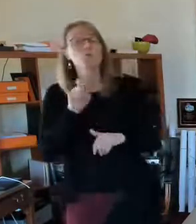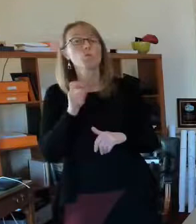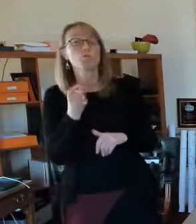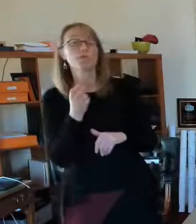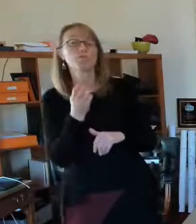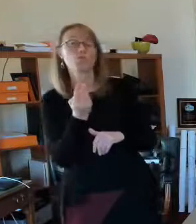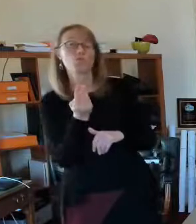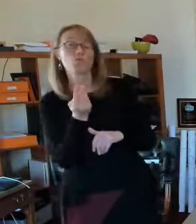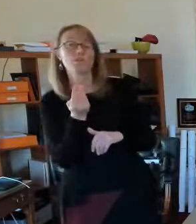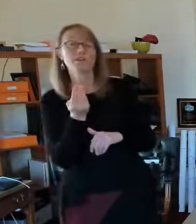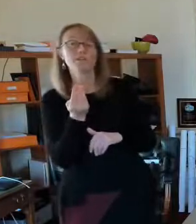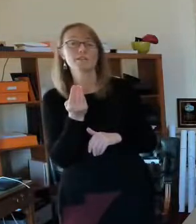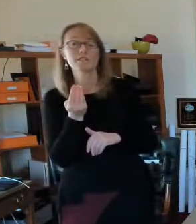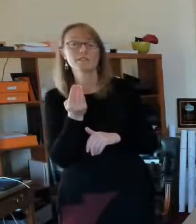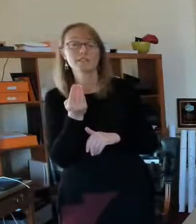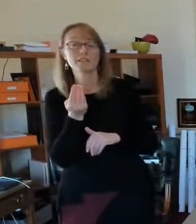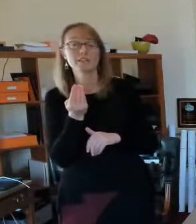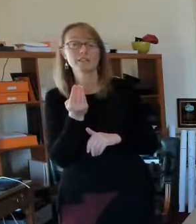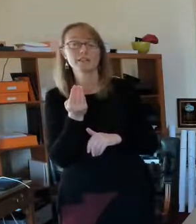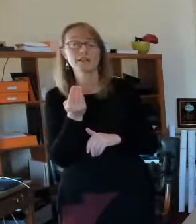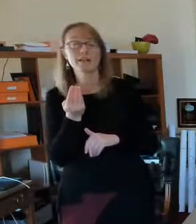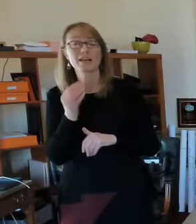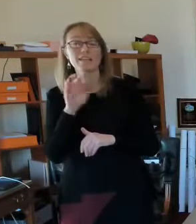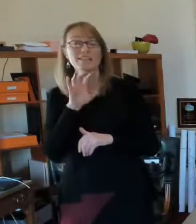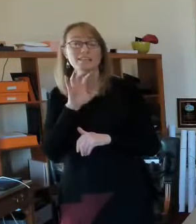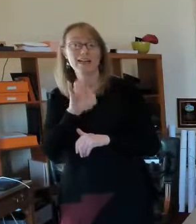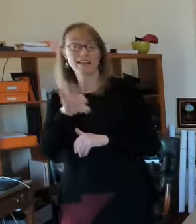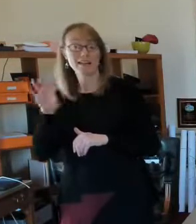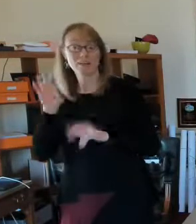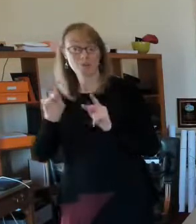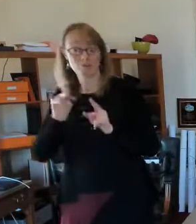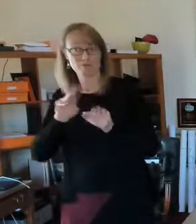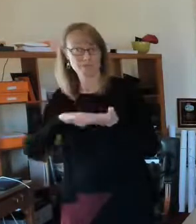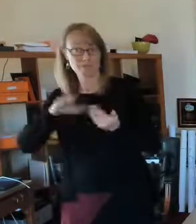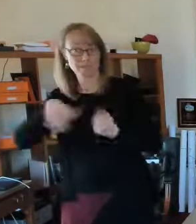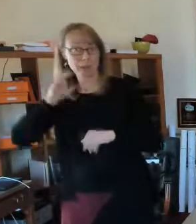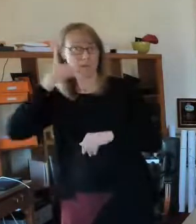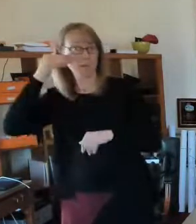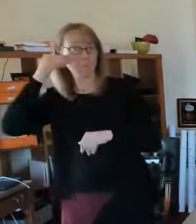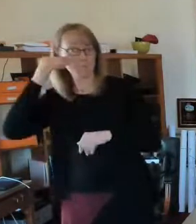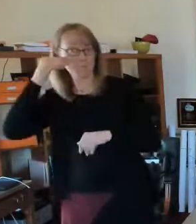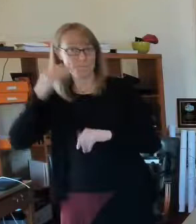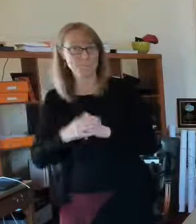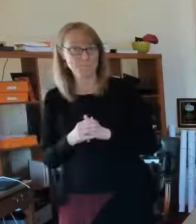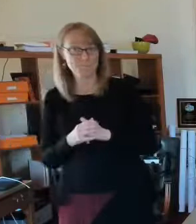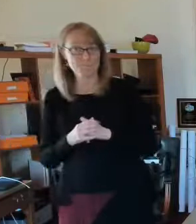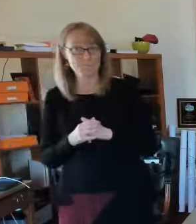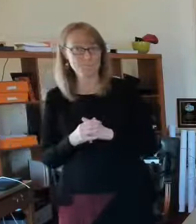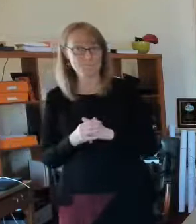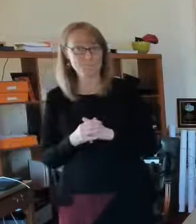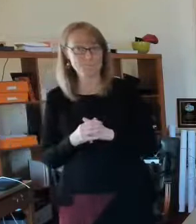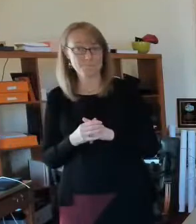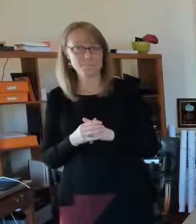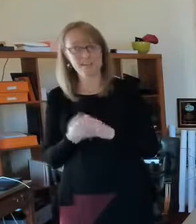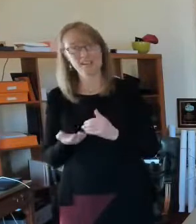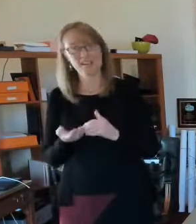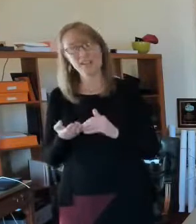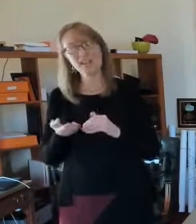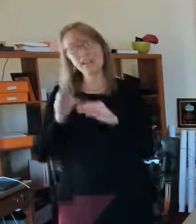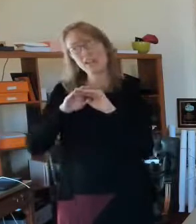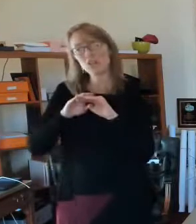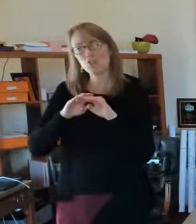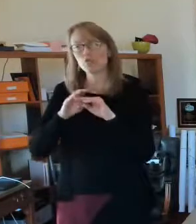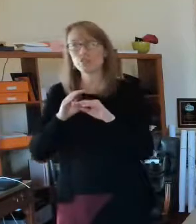99 people discharged. So an increase of 14 between admissions and